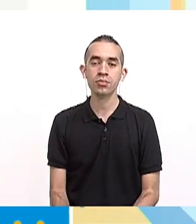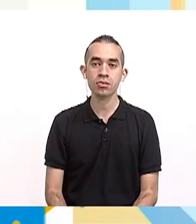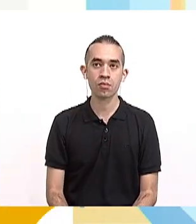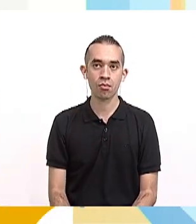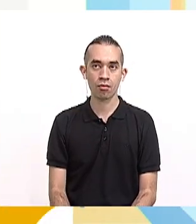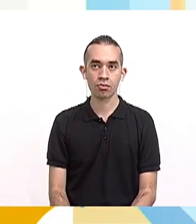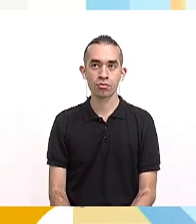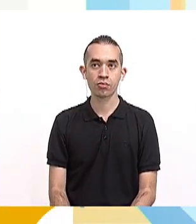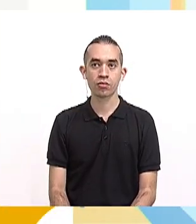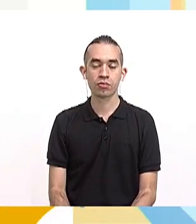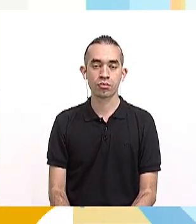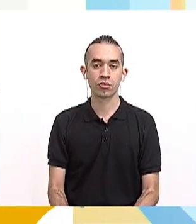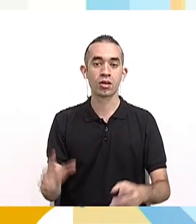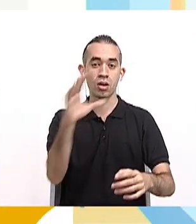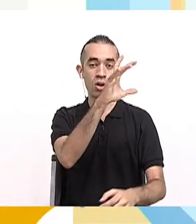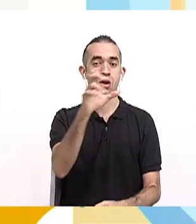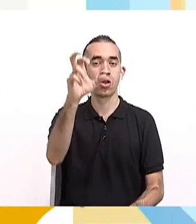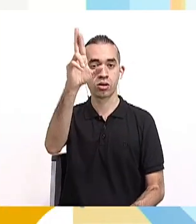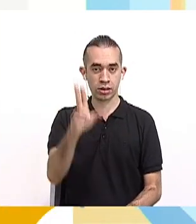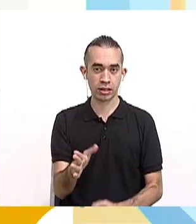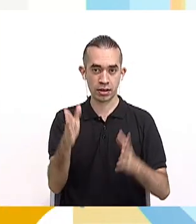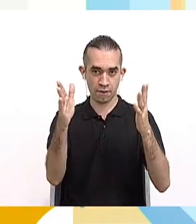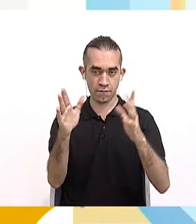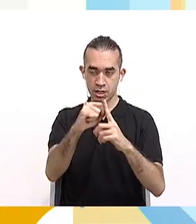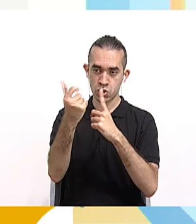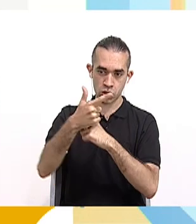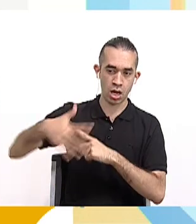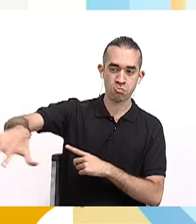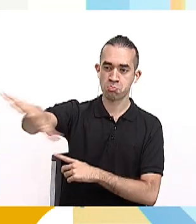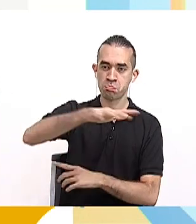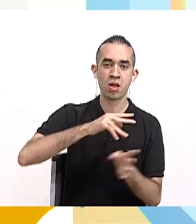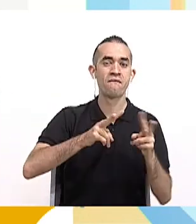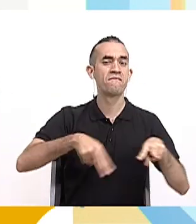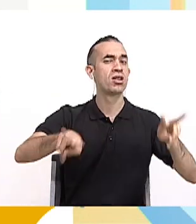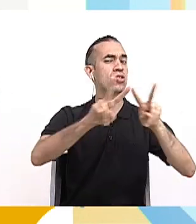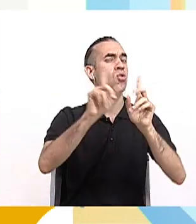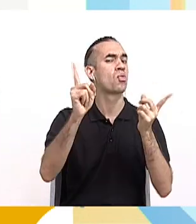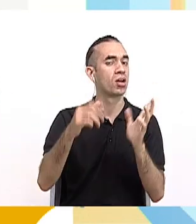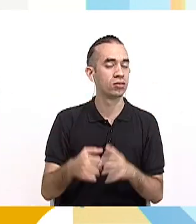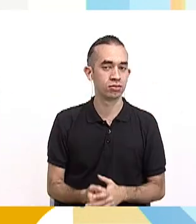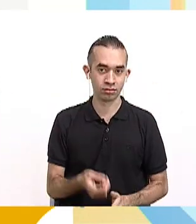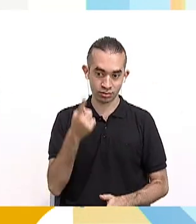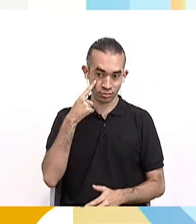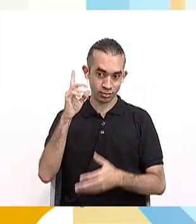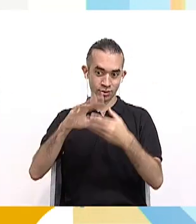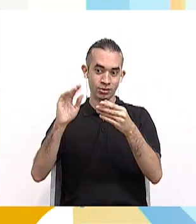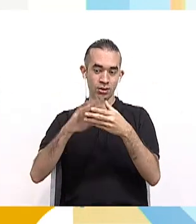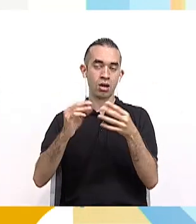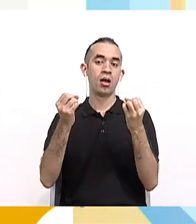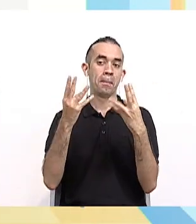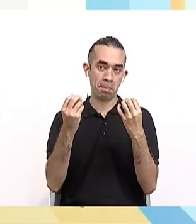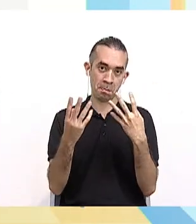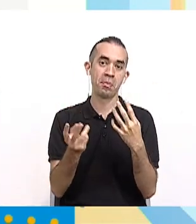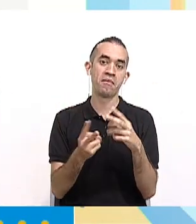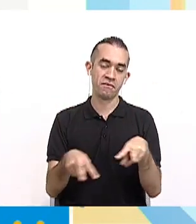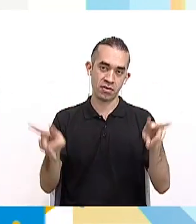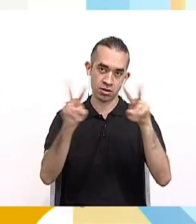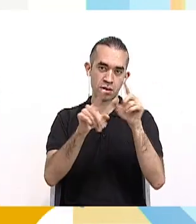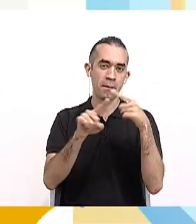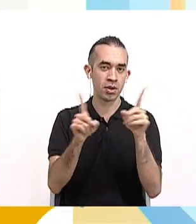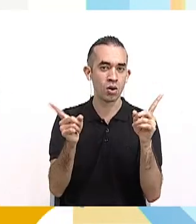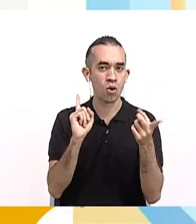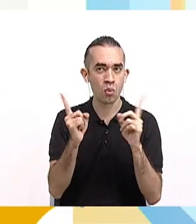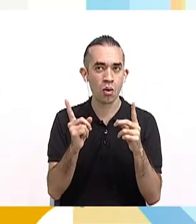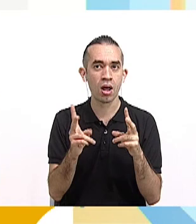that represent Costa Rican society, okay? In this story, we can have many values, but also what are the values